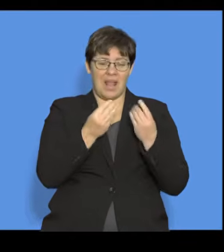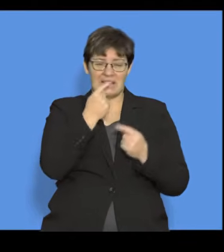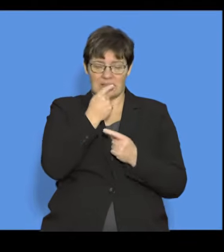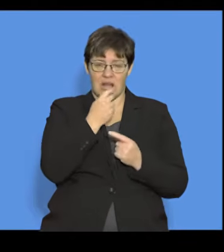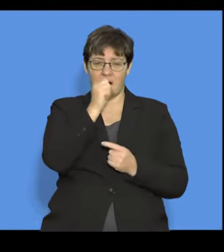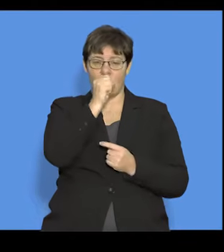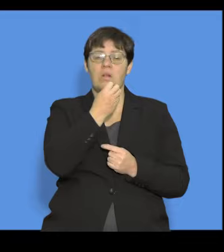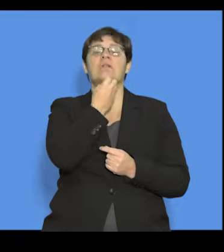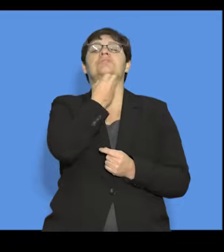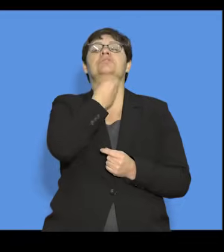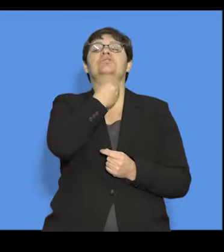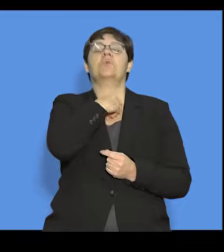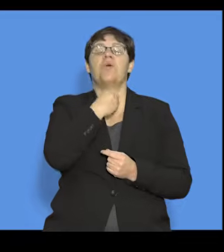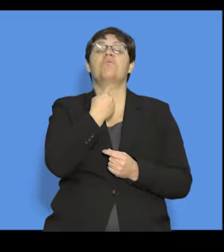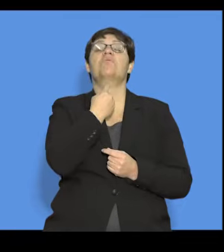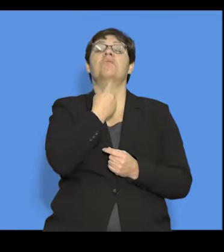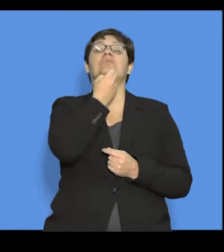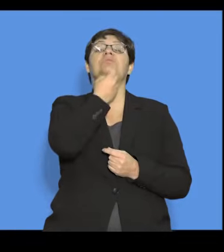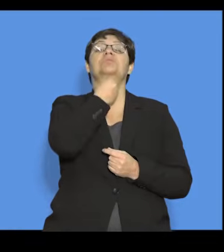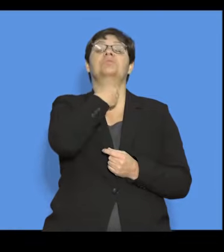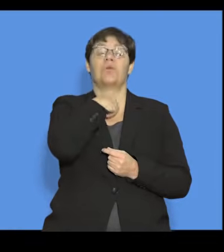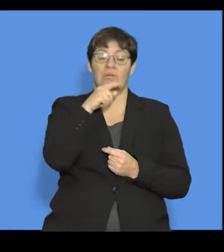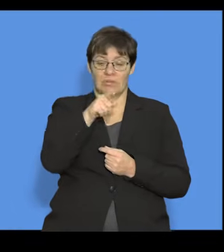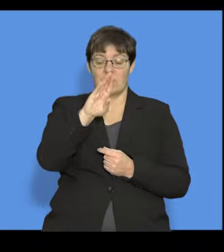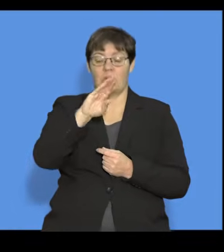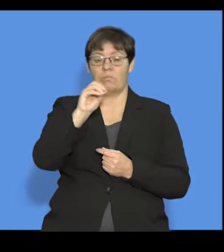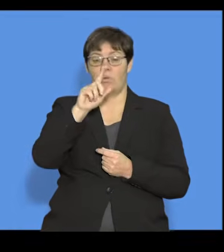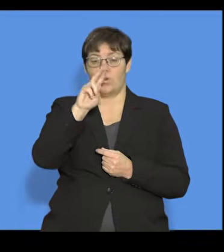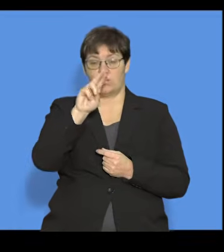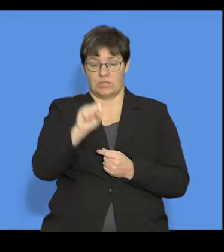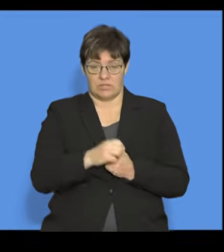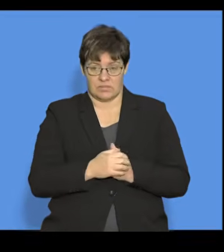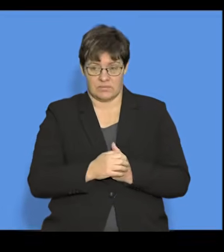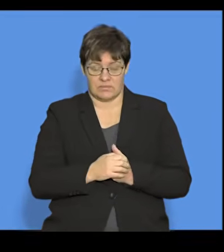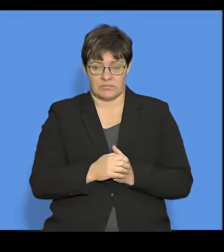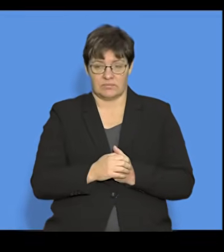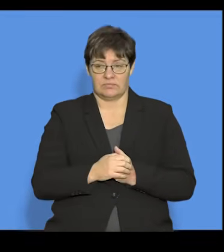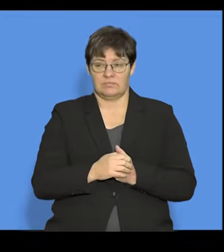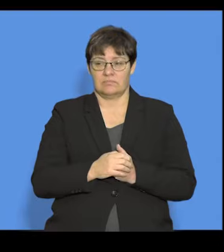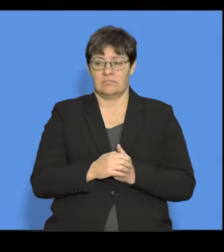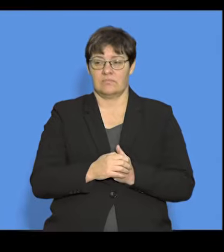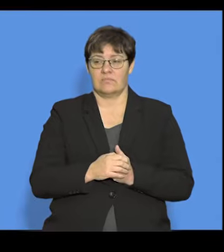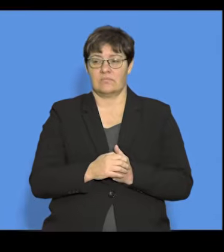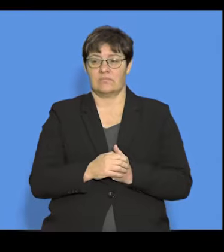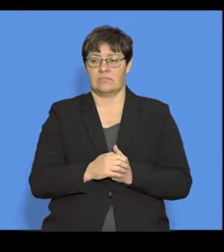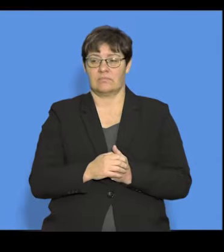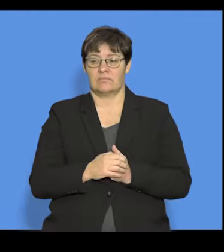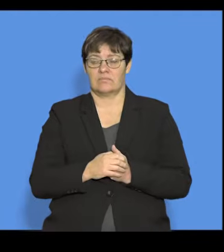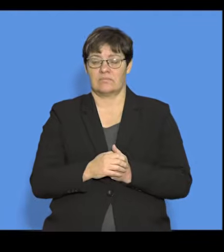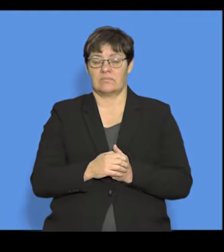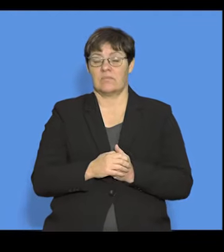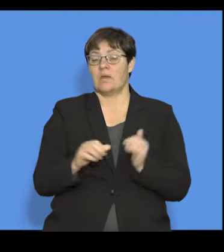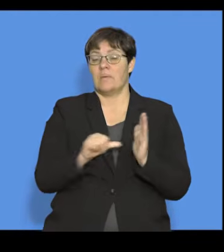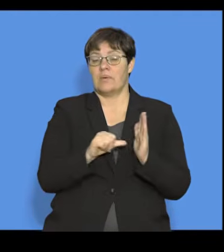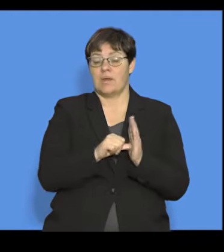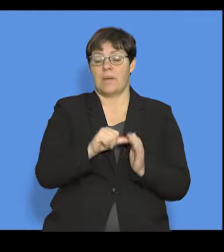swallow, that ball-like mixture of food with saliva that moves down the throat is called the bolus. The concept of